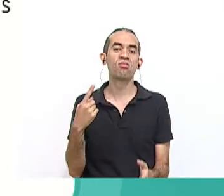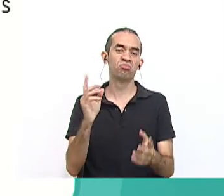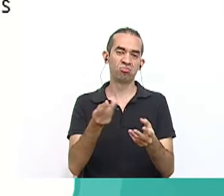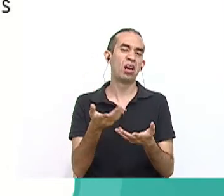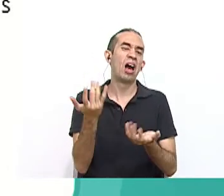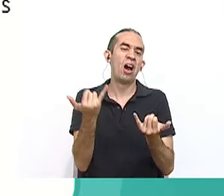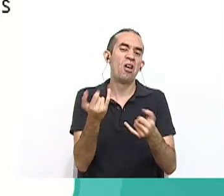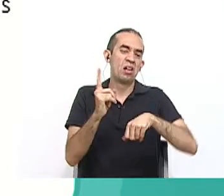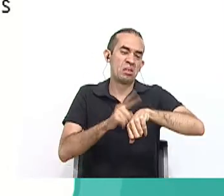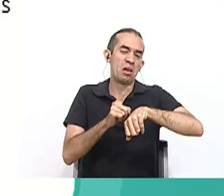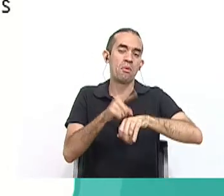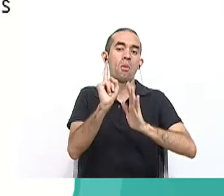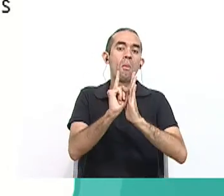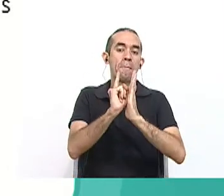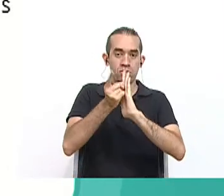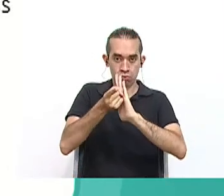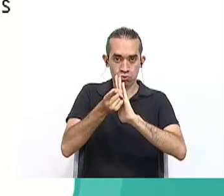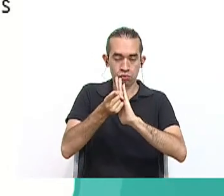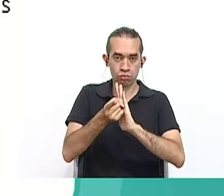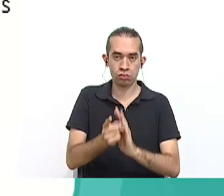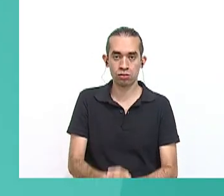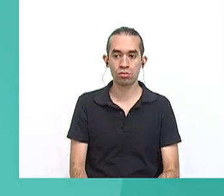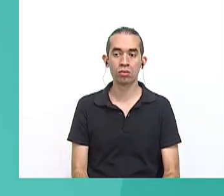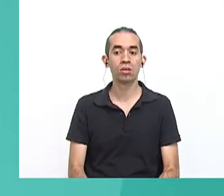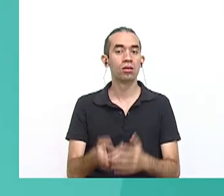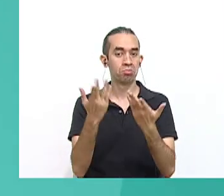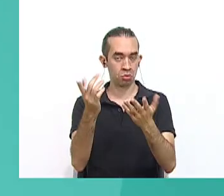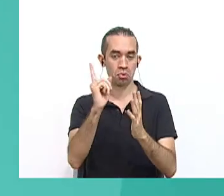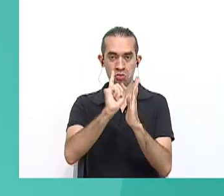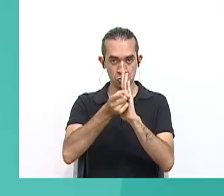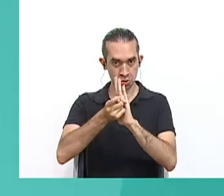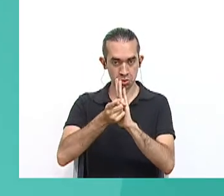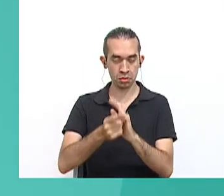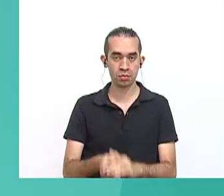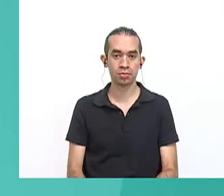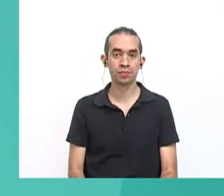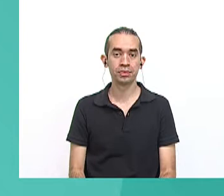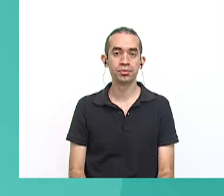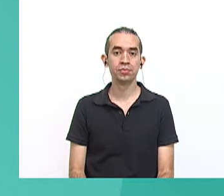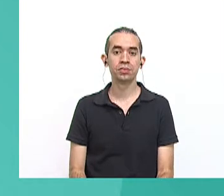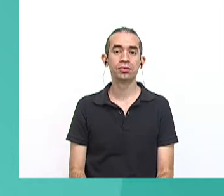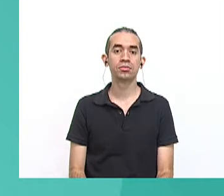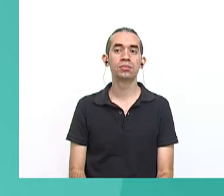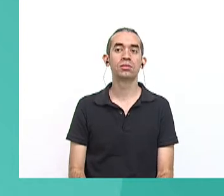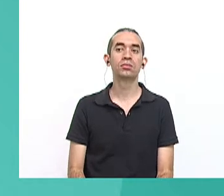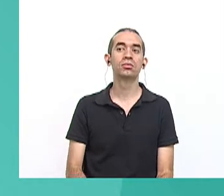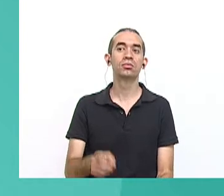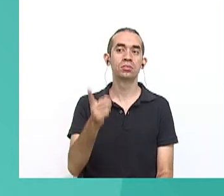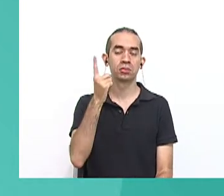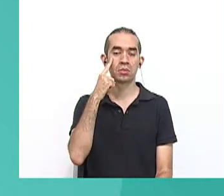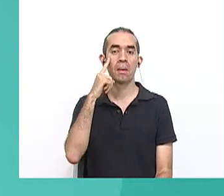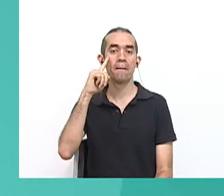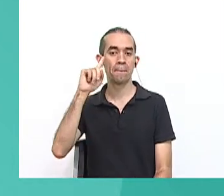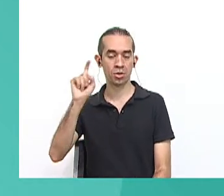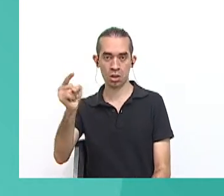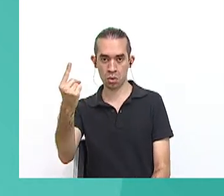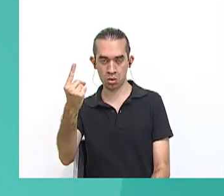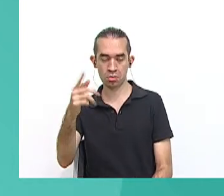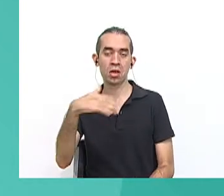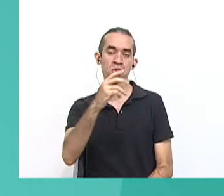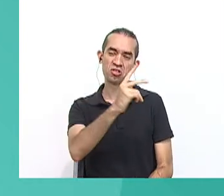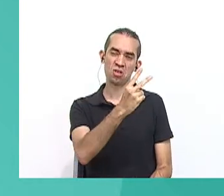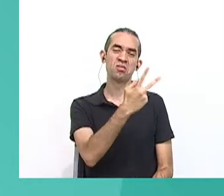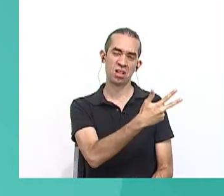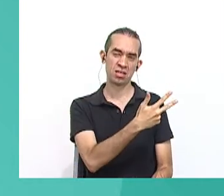1 minute. Okay? You have 1 minute. And here you have only question 1. Later we're going to look at questions 2 and